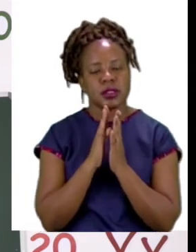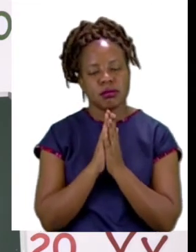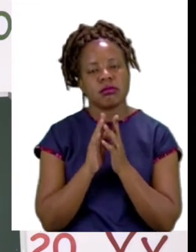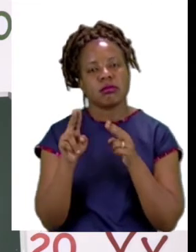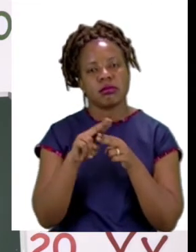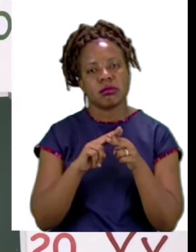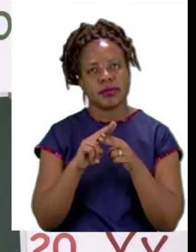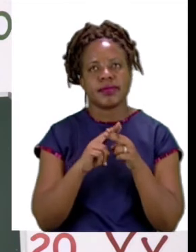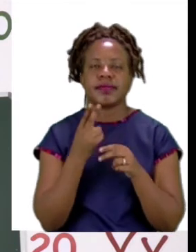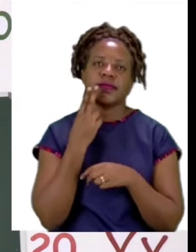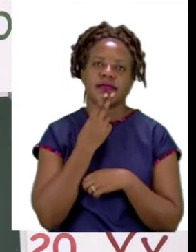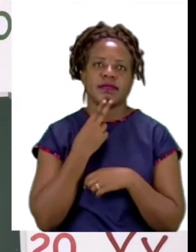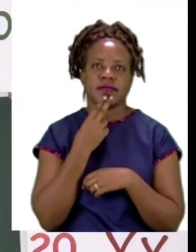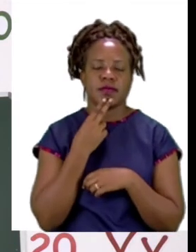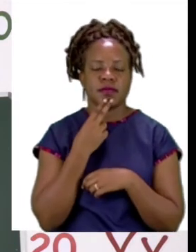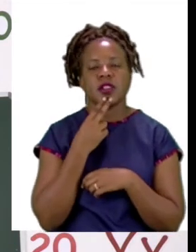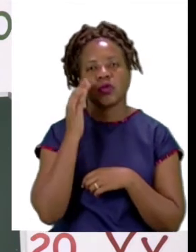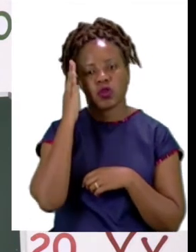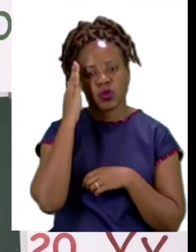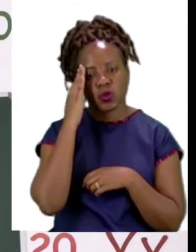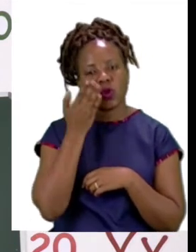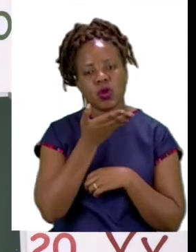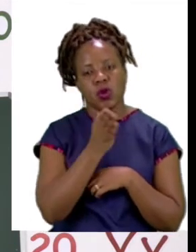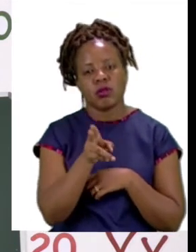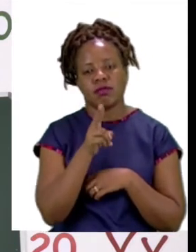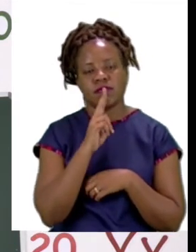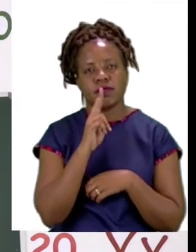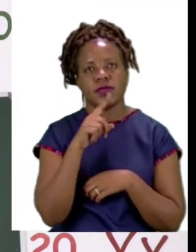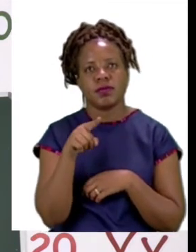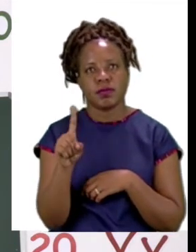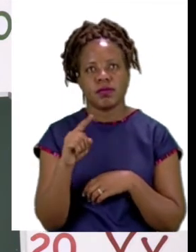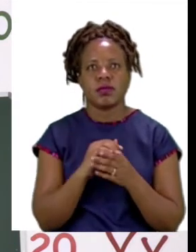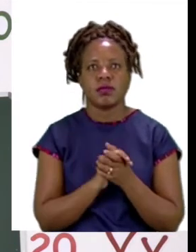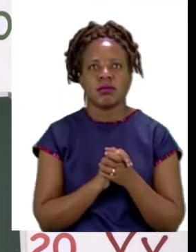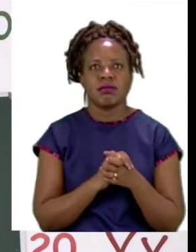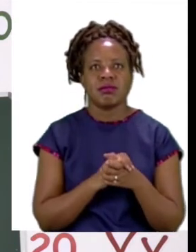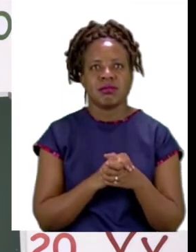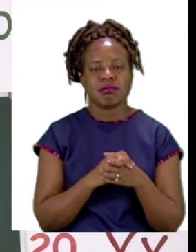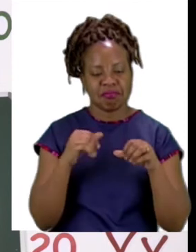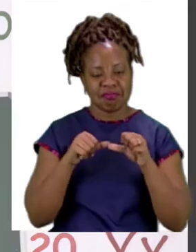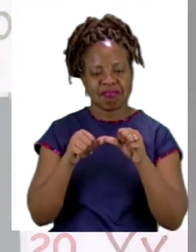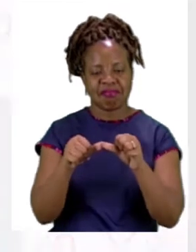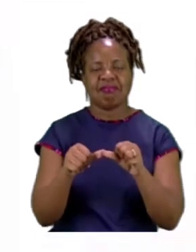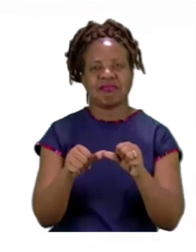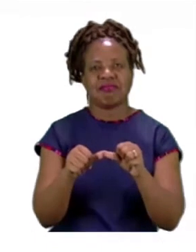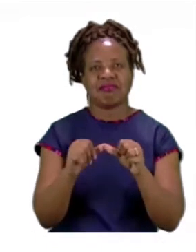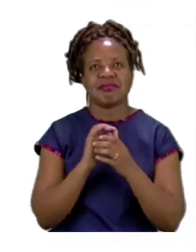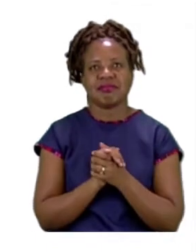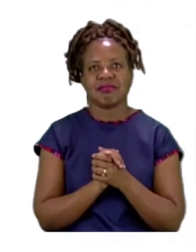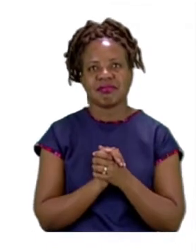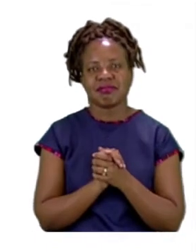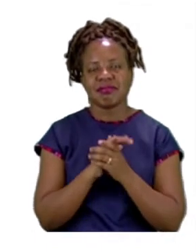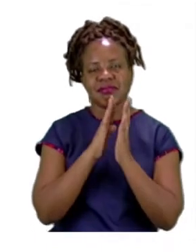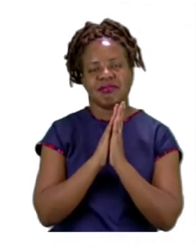and make sure that the answers are correct. Now, let's move on to something a bit more exciting on page 28. On